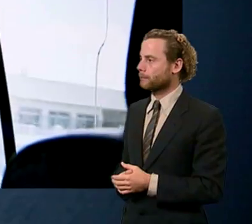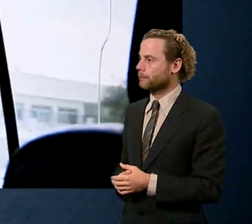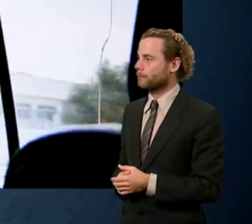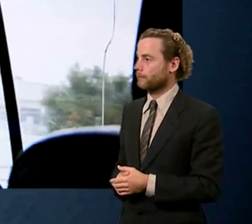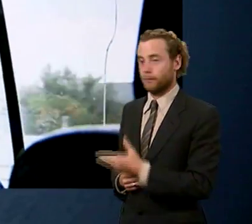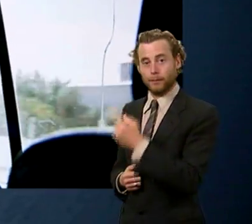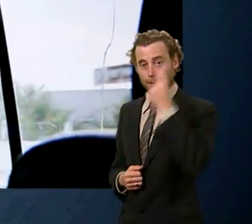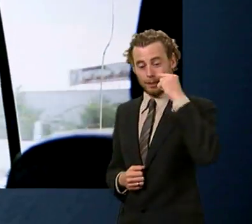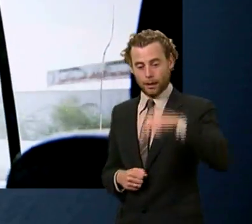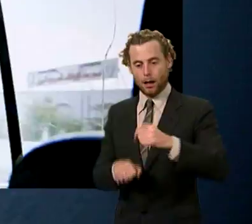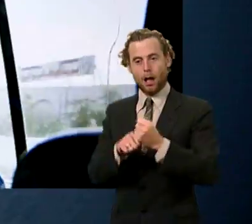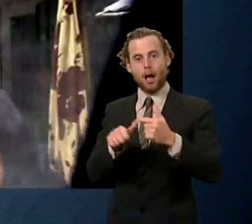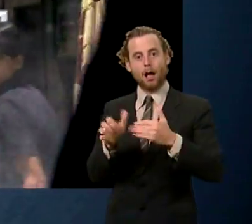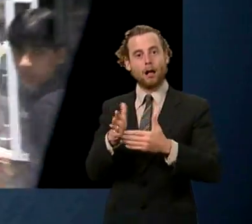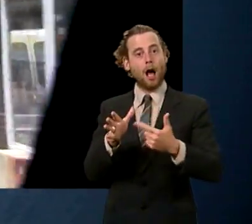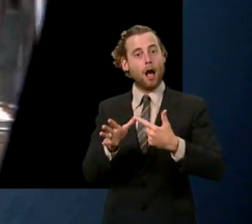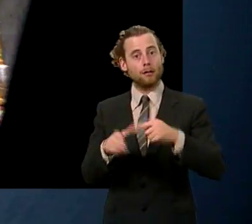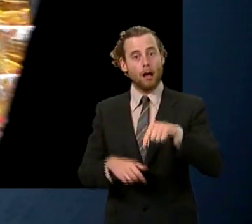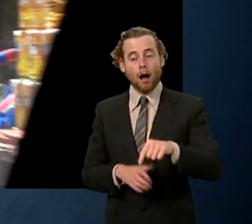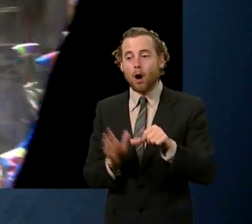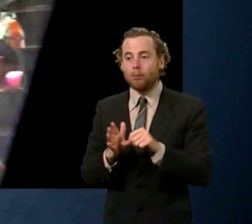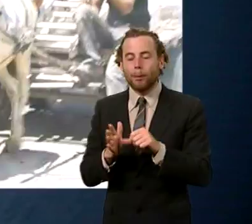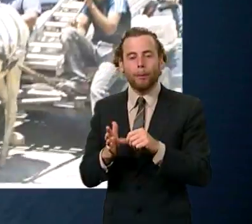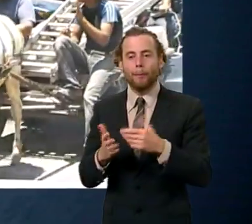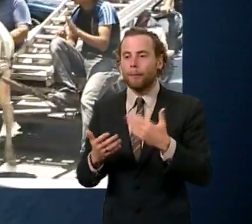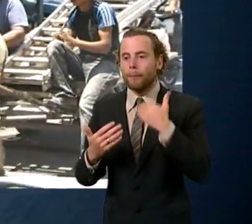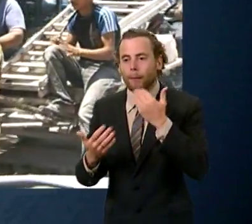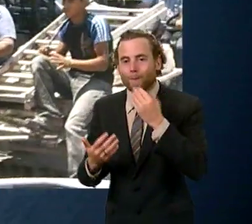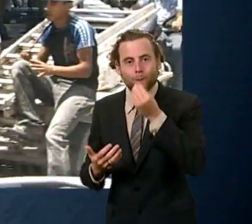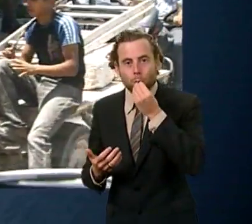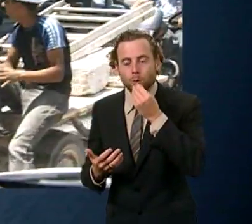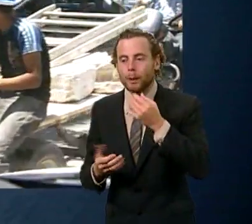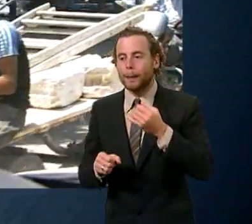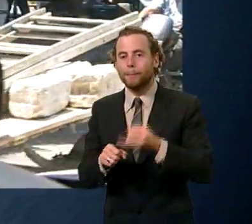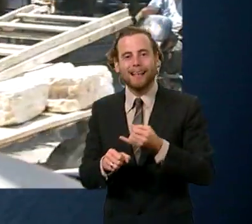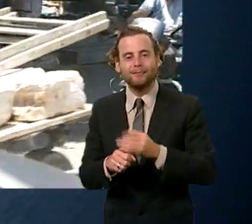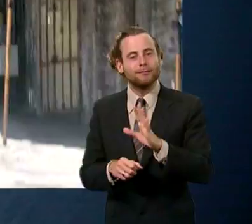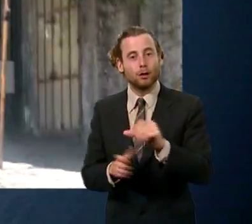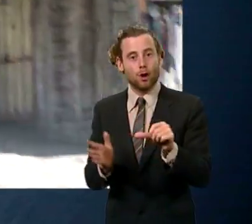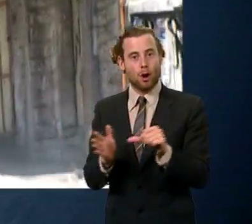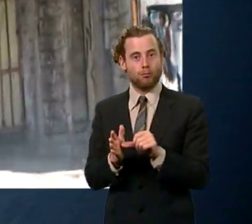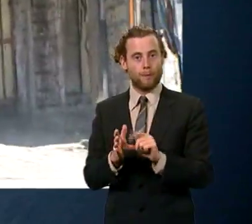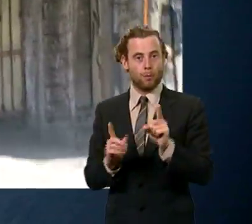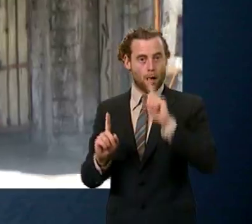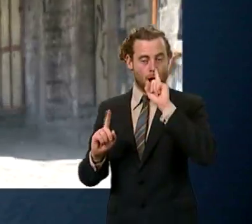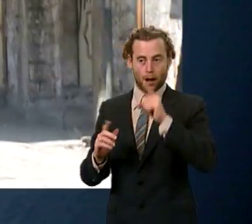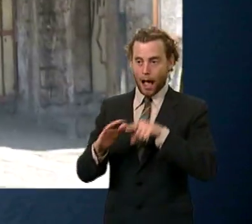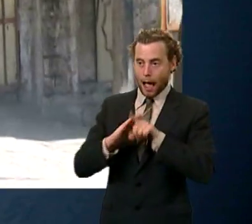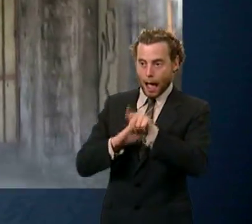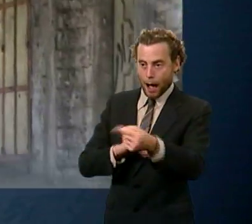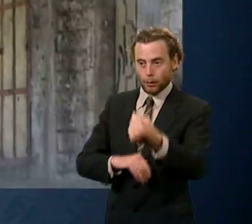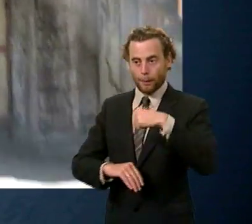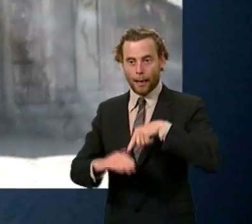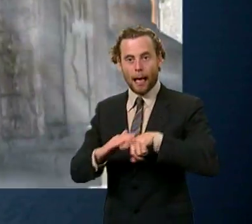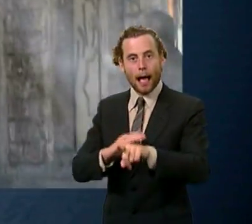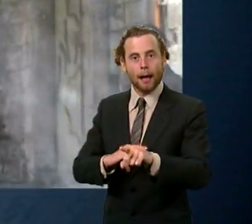Here in Gaza, the problem's not so much a lack of food or medicine. There's no easy access in and out, no economic life because